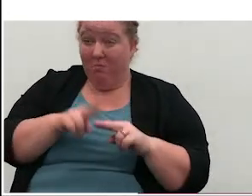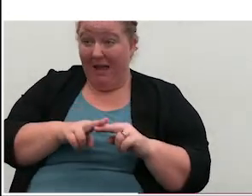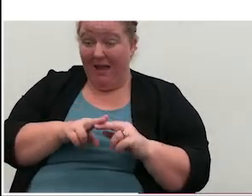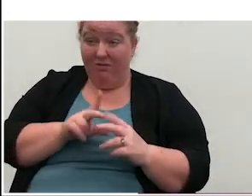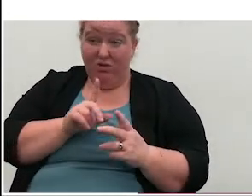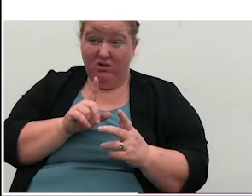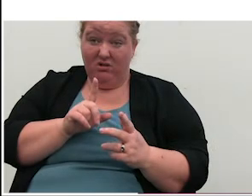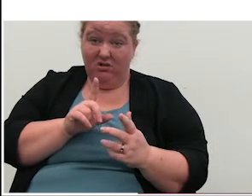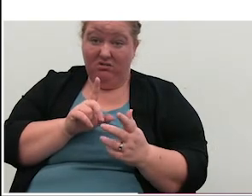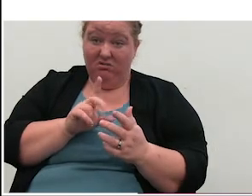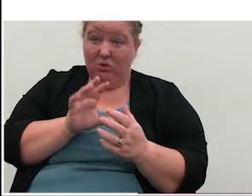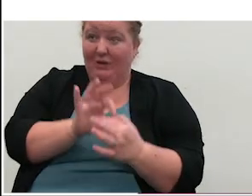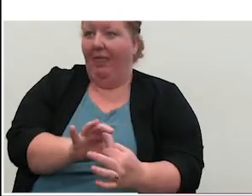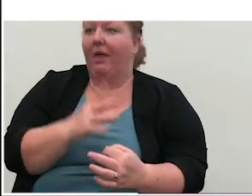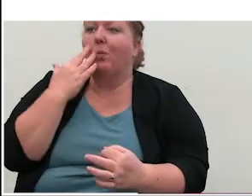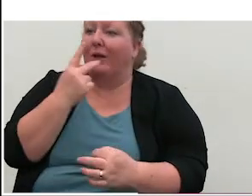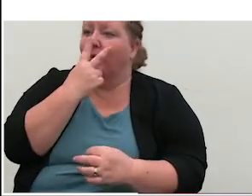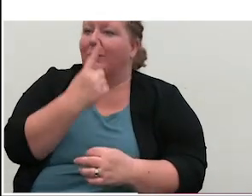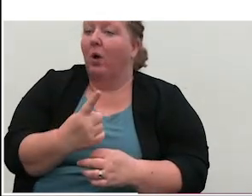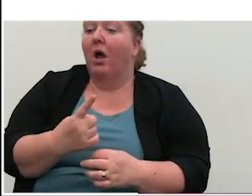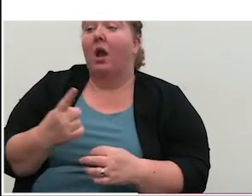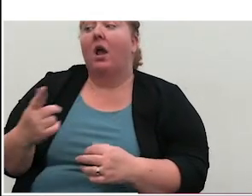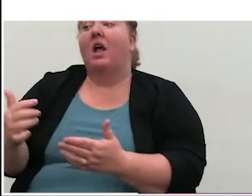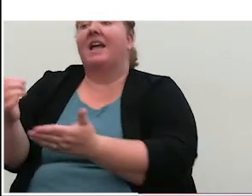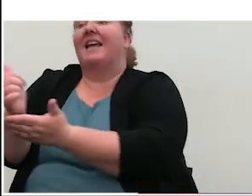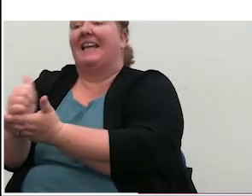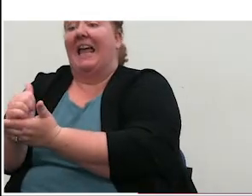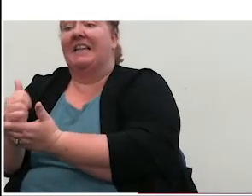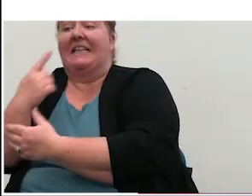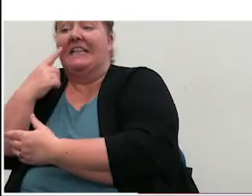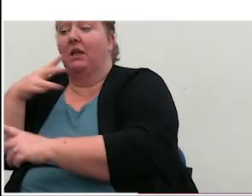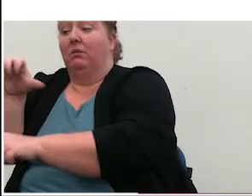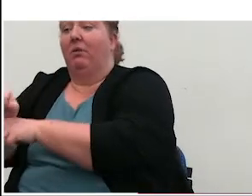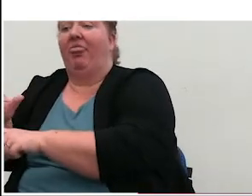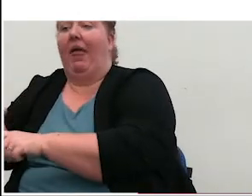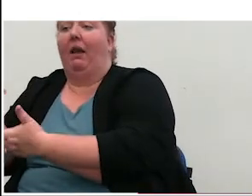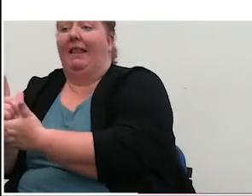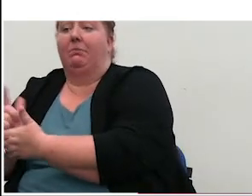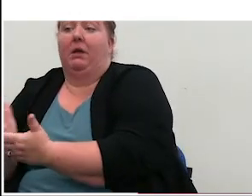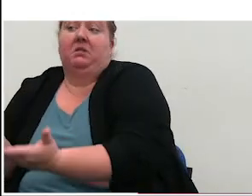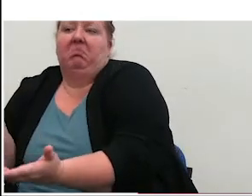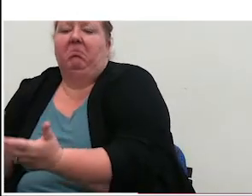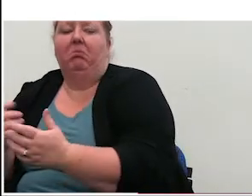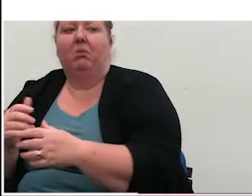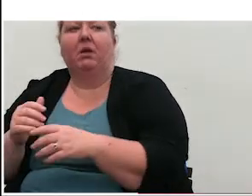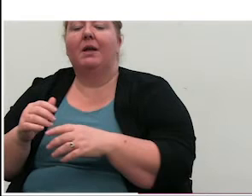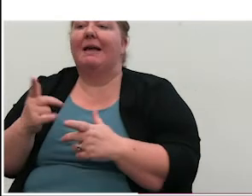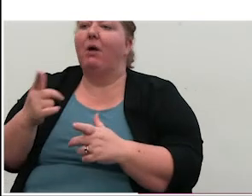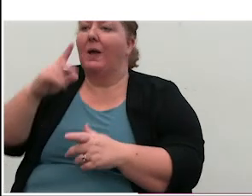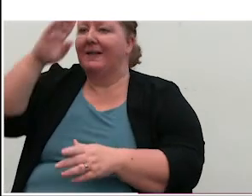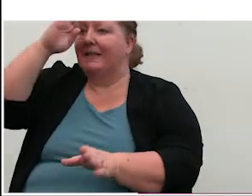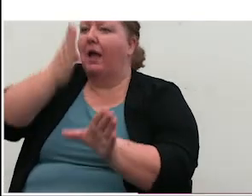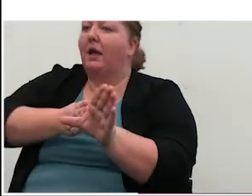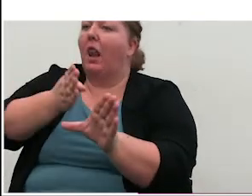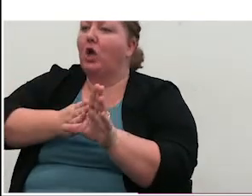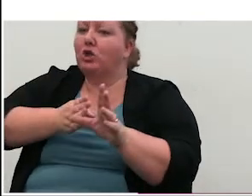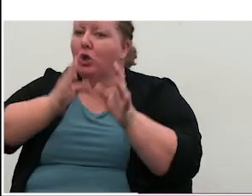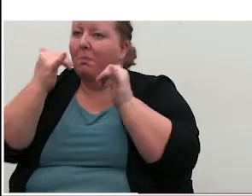easier to spot than lesbians. Who knows? But when you get onto actual psychological measures, it all becomes a